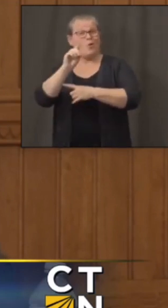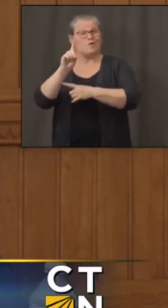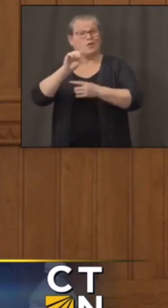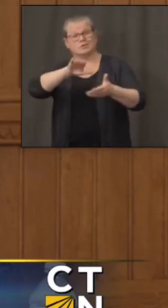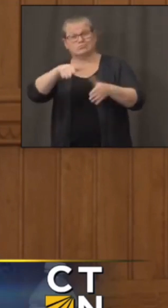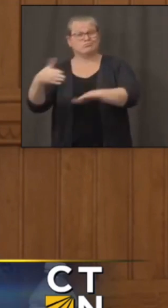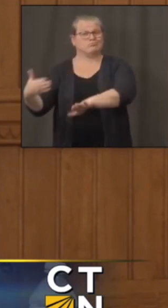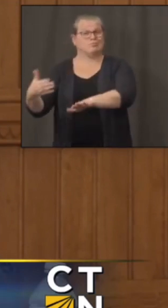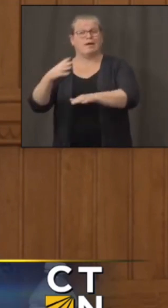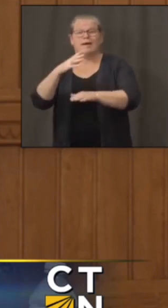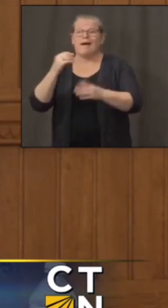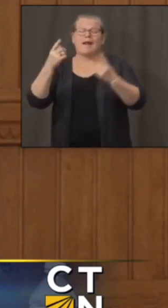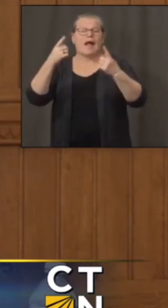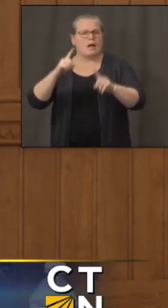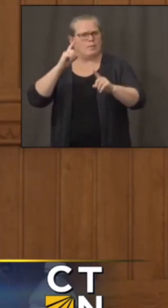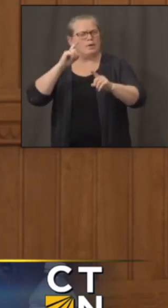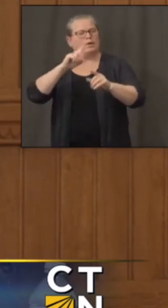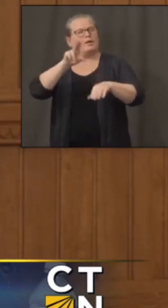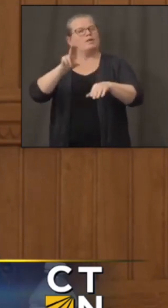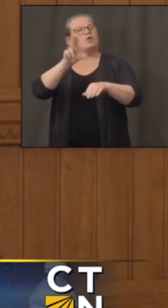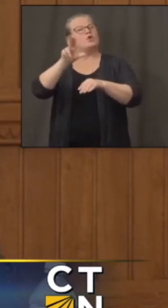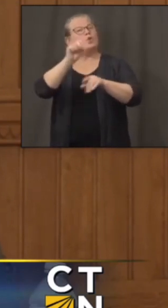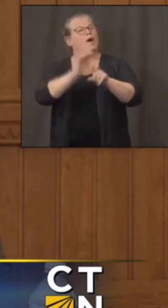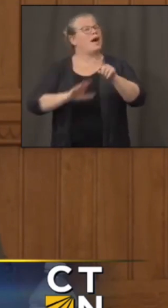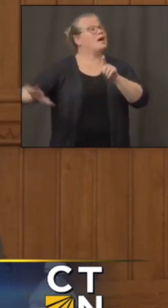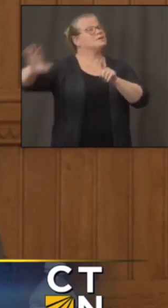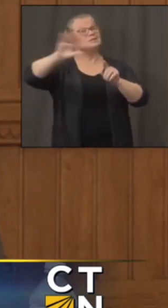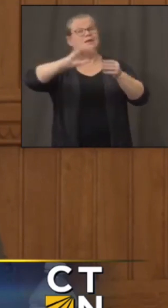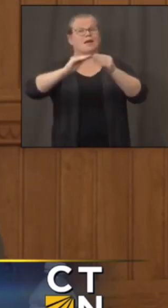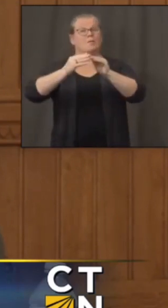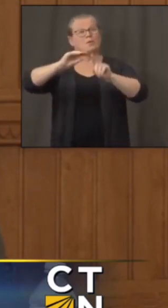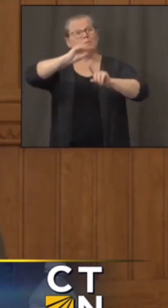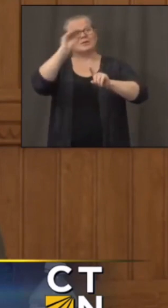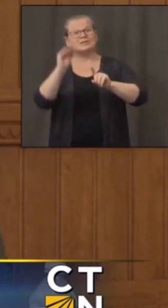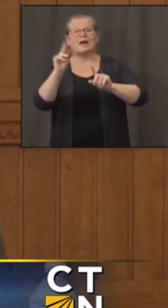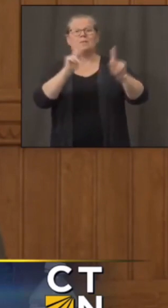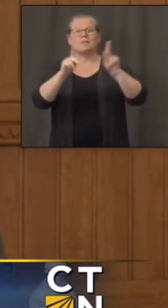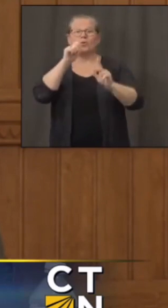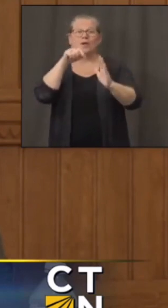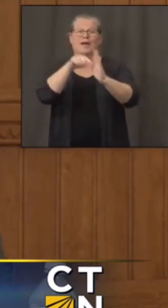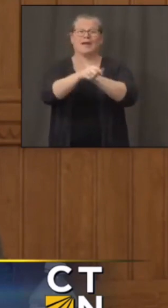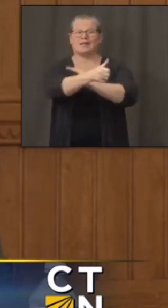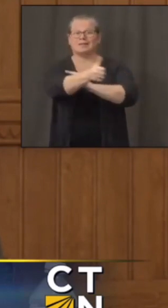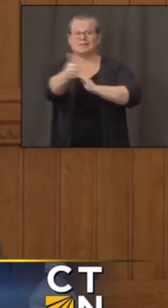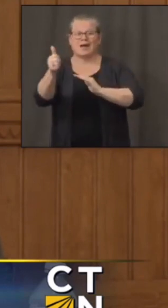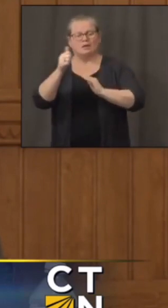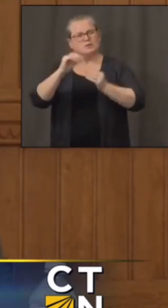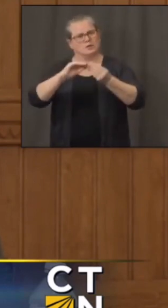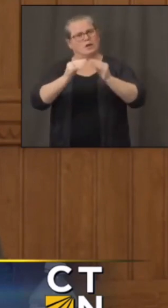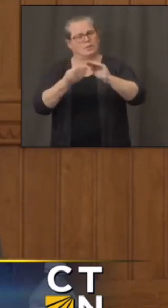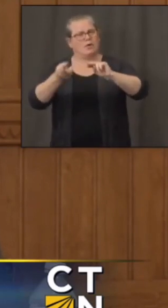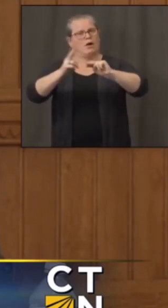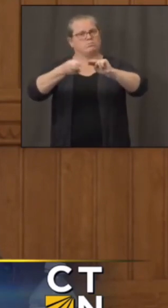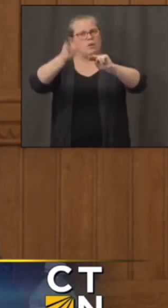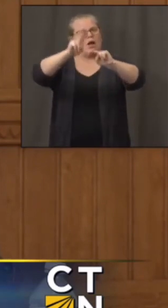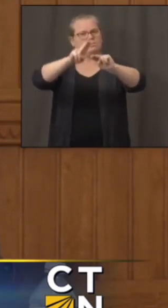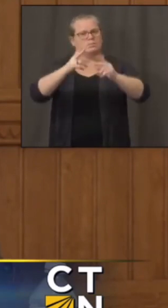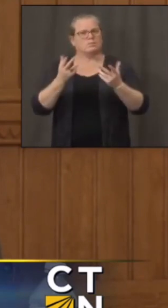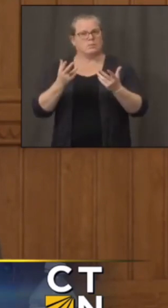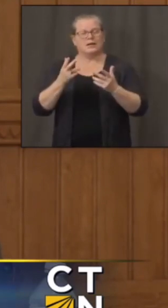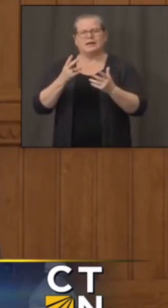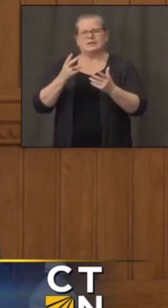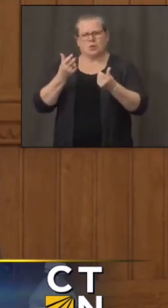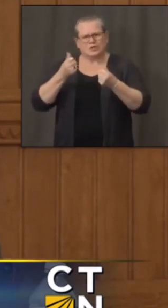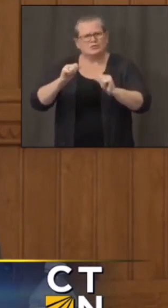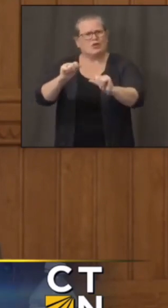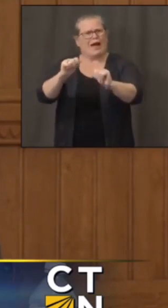of the suicide rates among young people. So certainly one thing that we have been sort of focused on and working on is really trying to get information